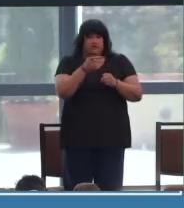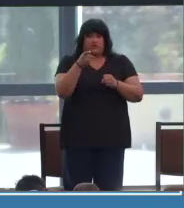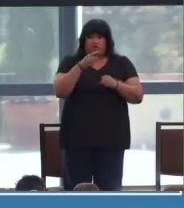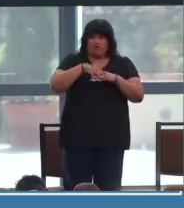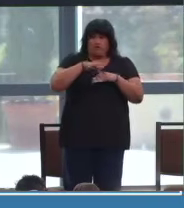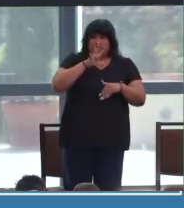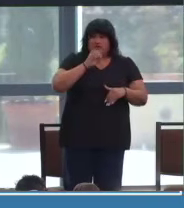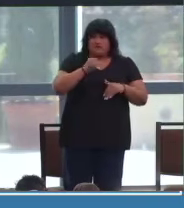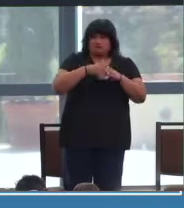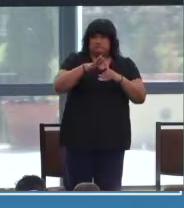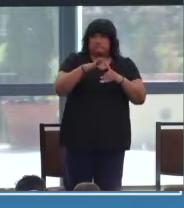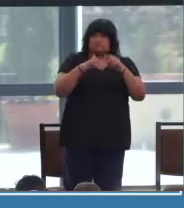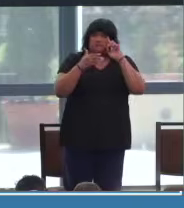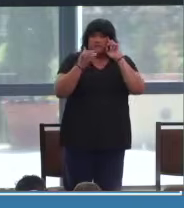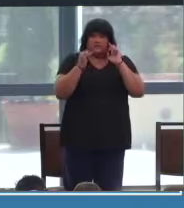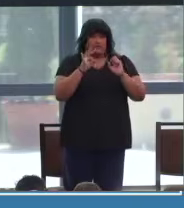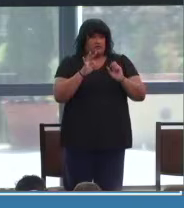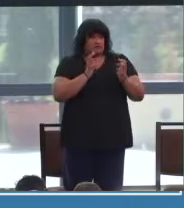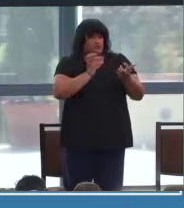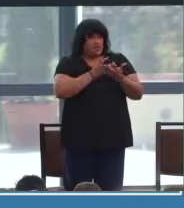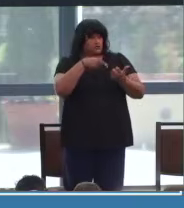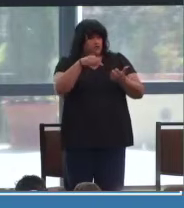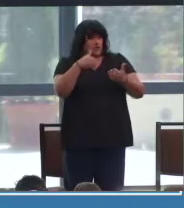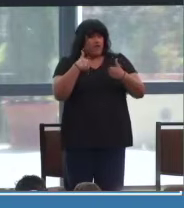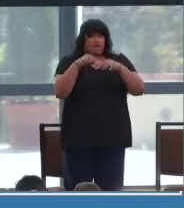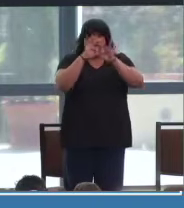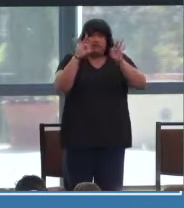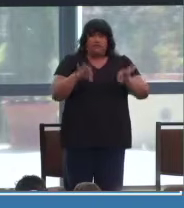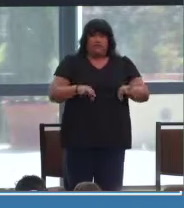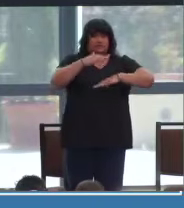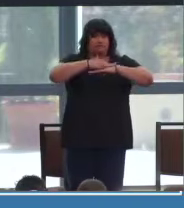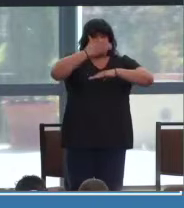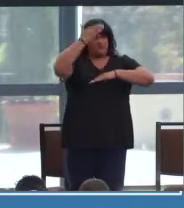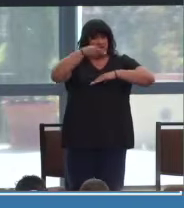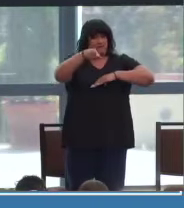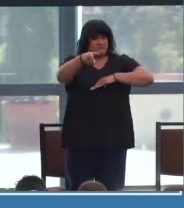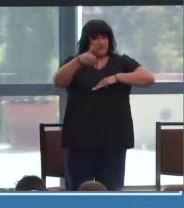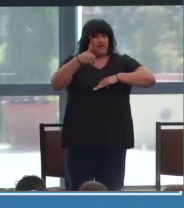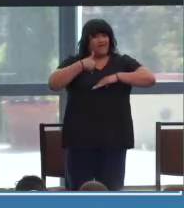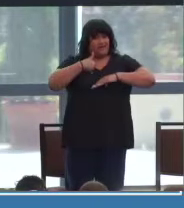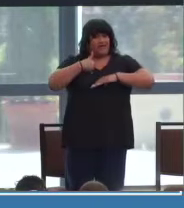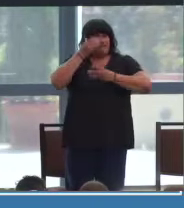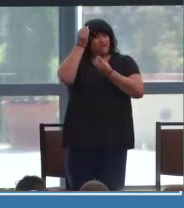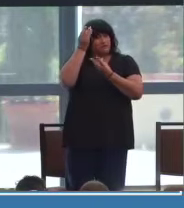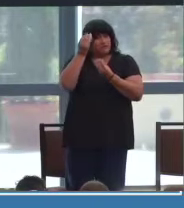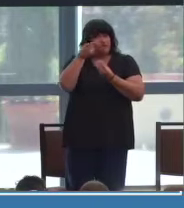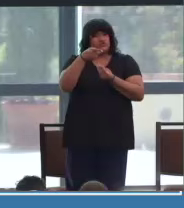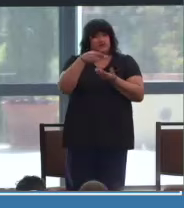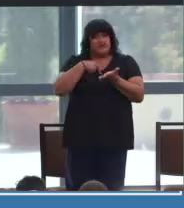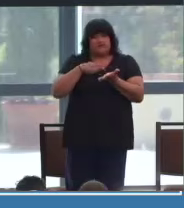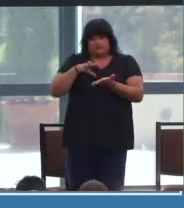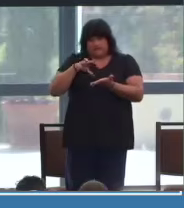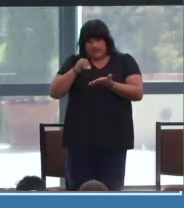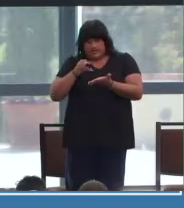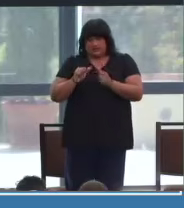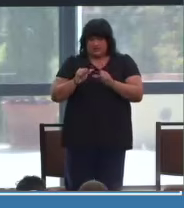apply to you, I do have some, forms out at a table at the front that has information that you can scan in. You